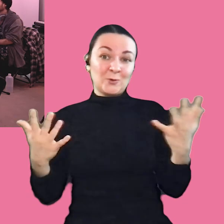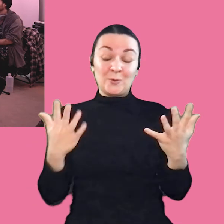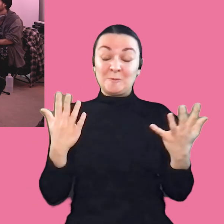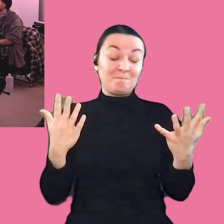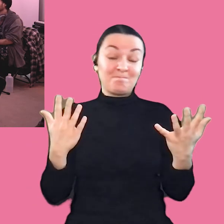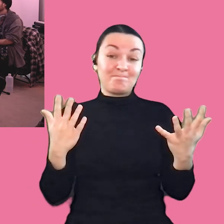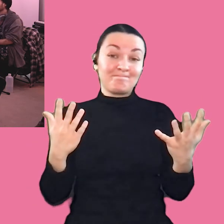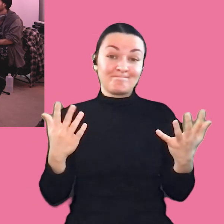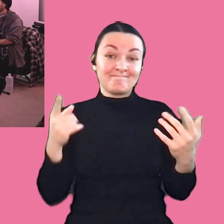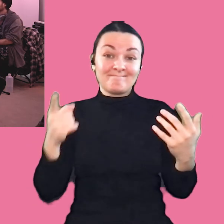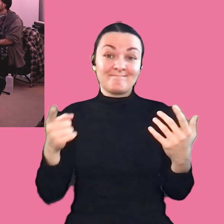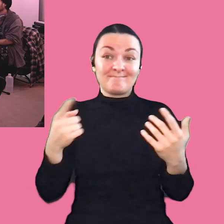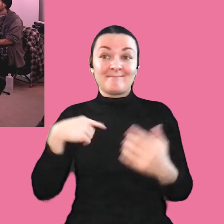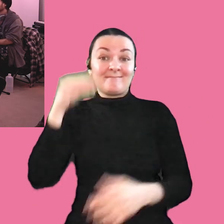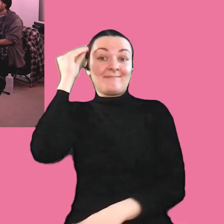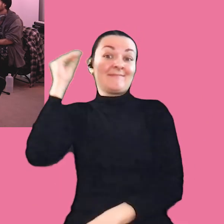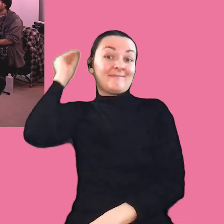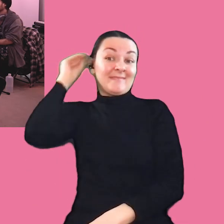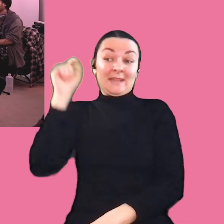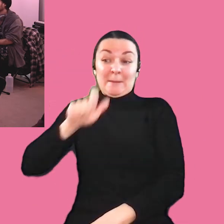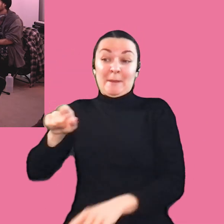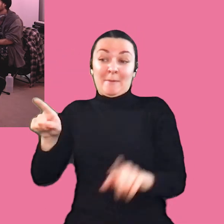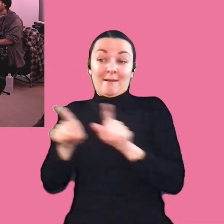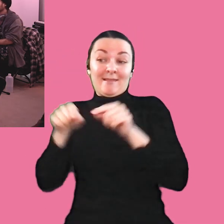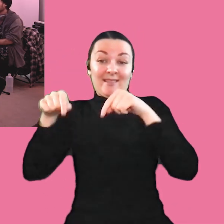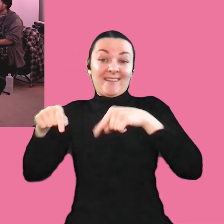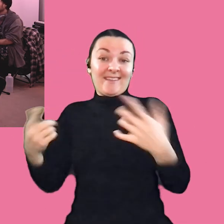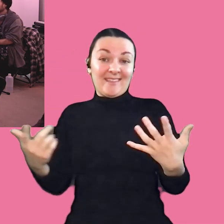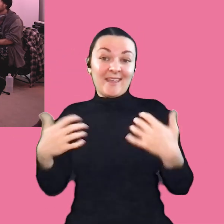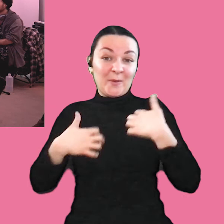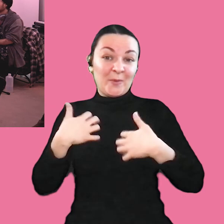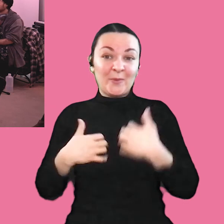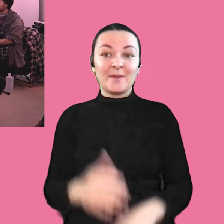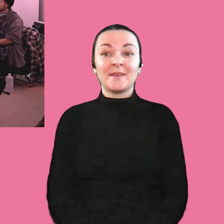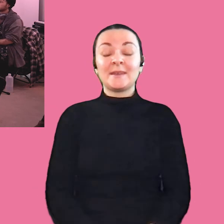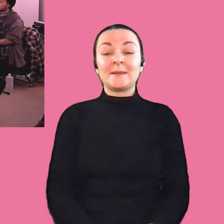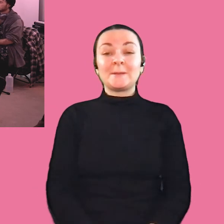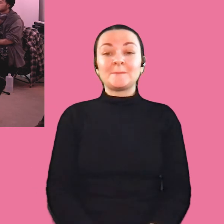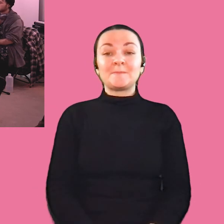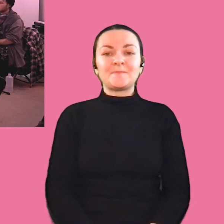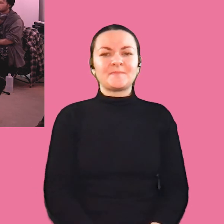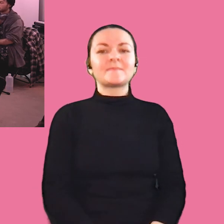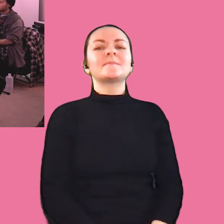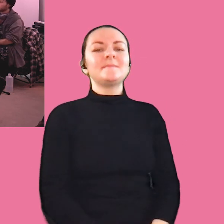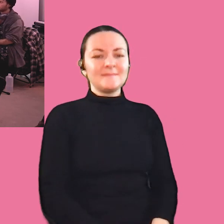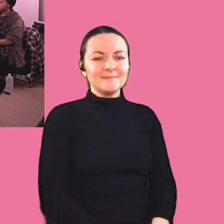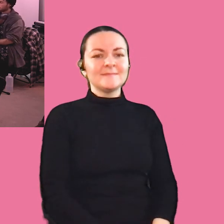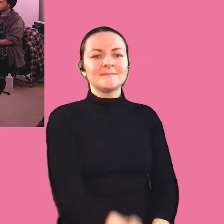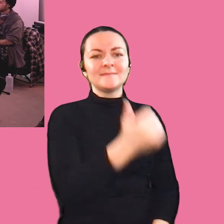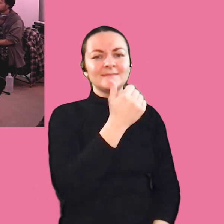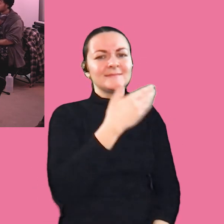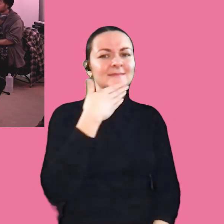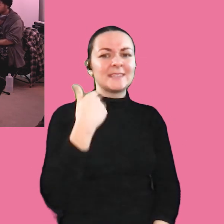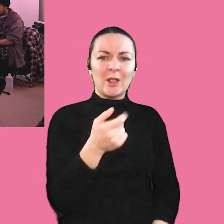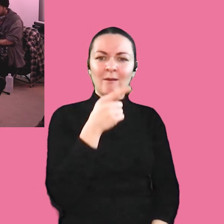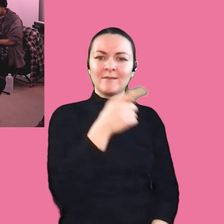I think it's really interesting with Glasgow in mind and what people are like here as well. That links really nicely into, we've got a final